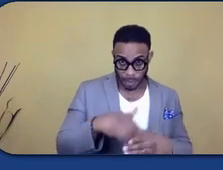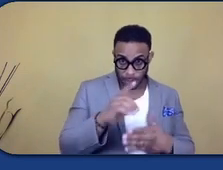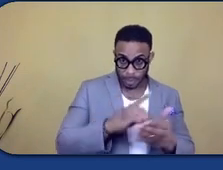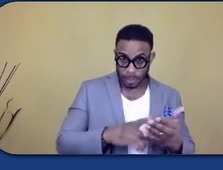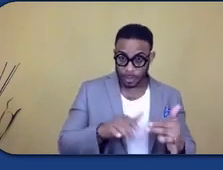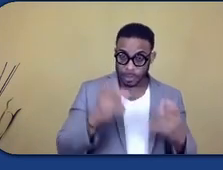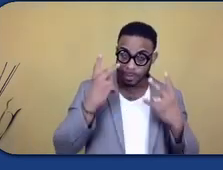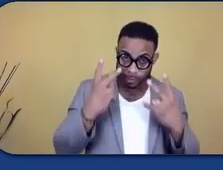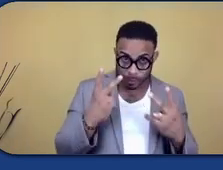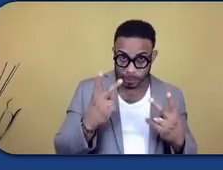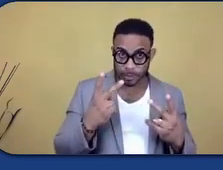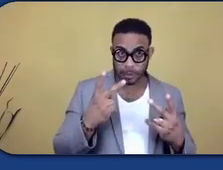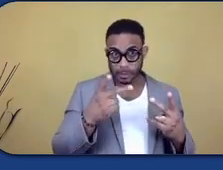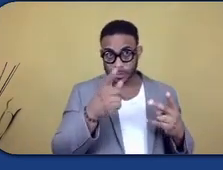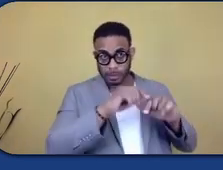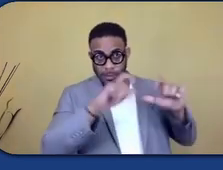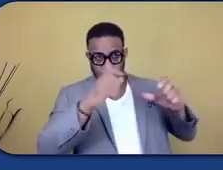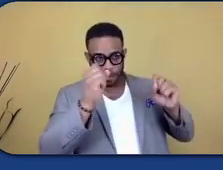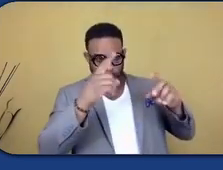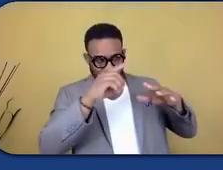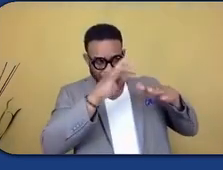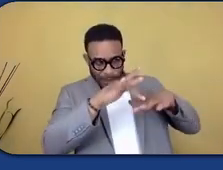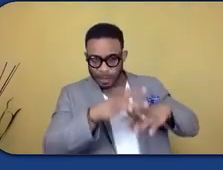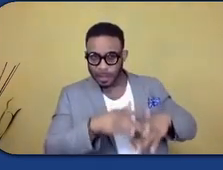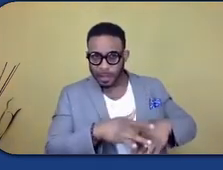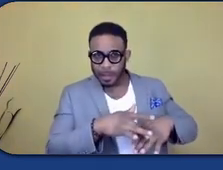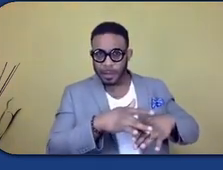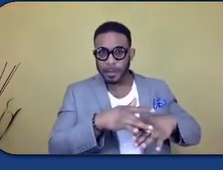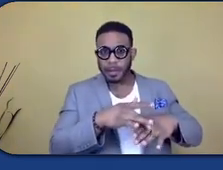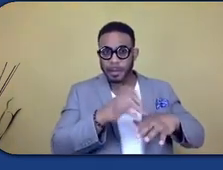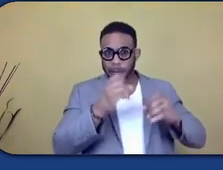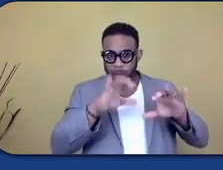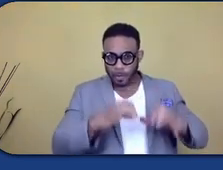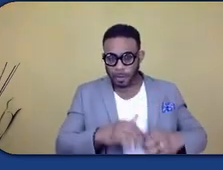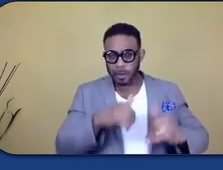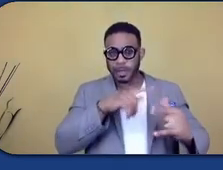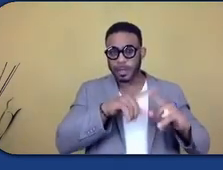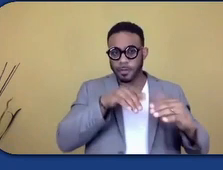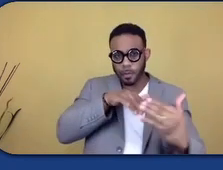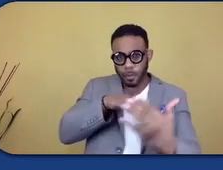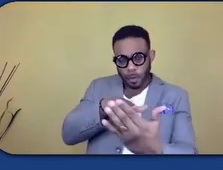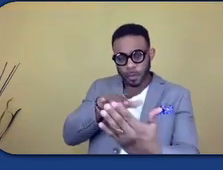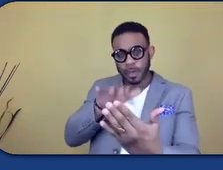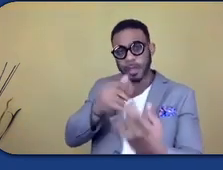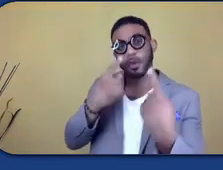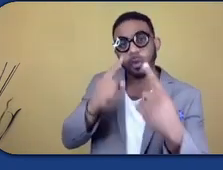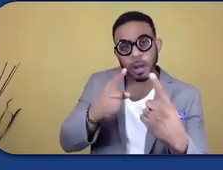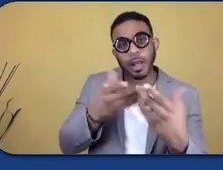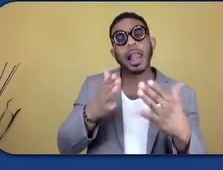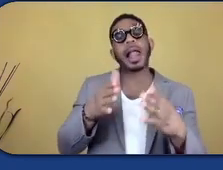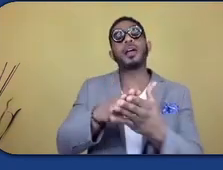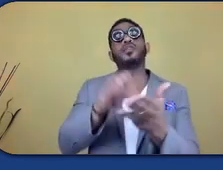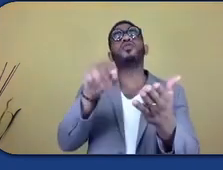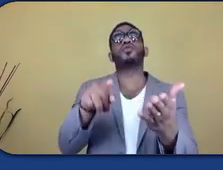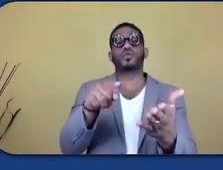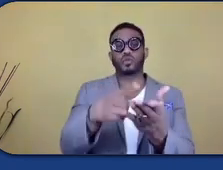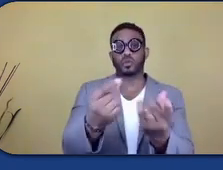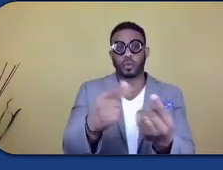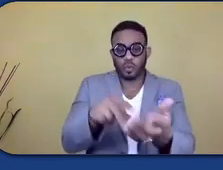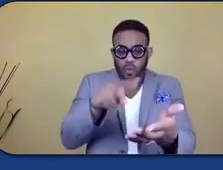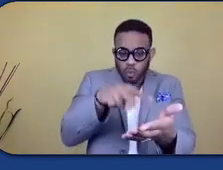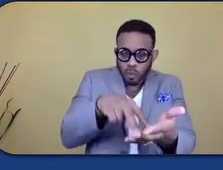So in the design, you can see we created a number of spaces, a number of nooks and porches that allow